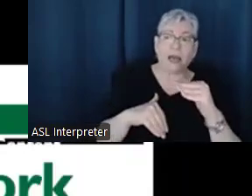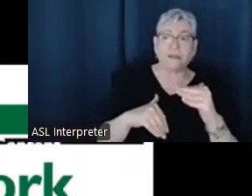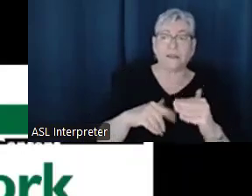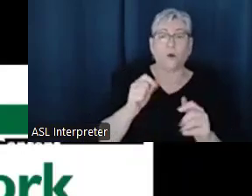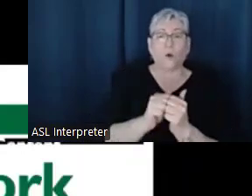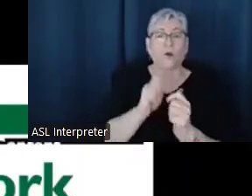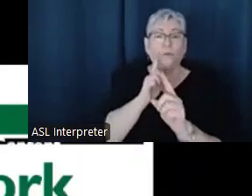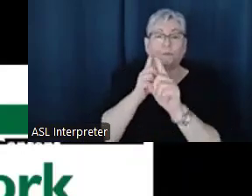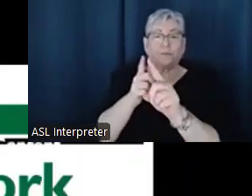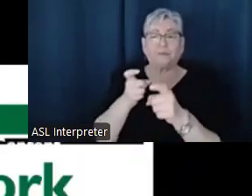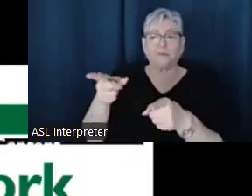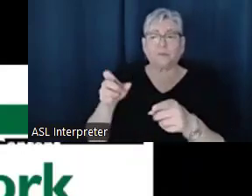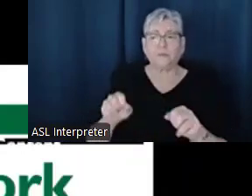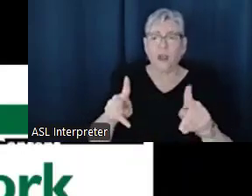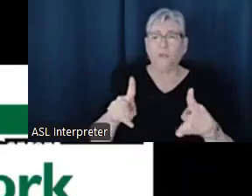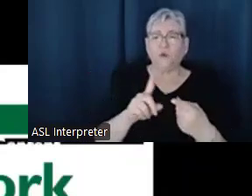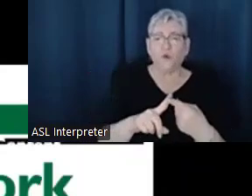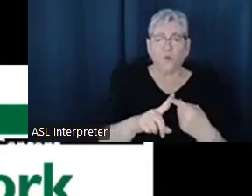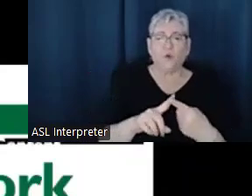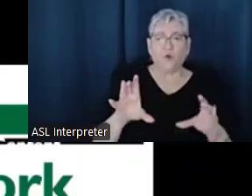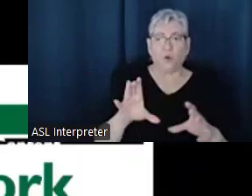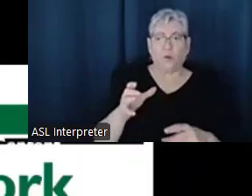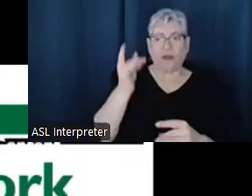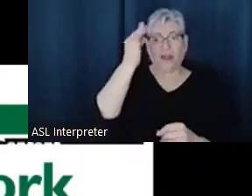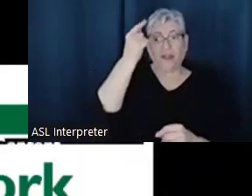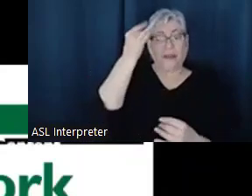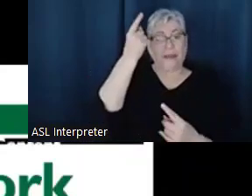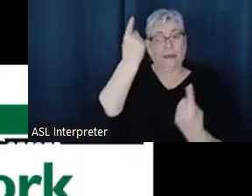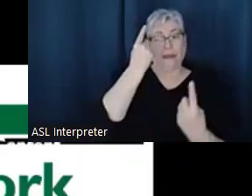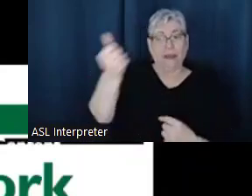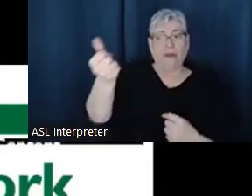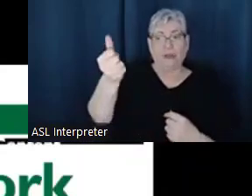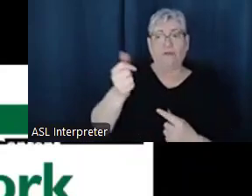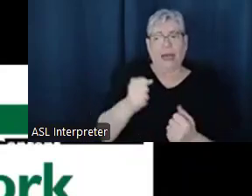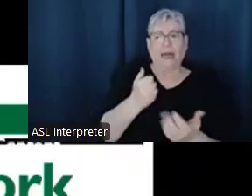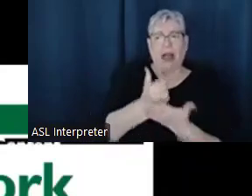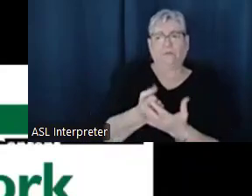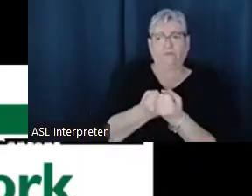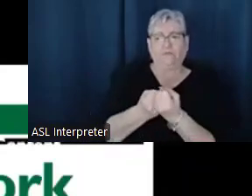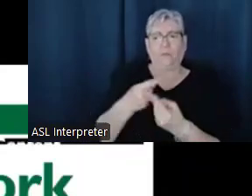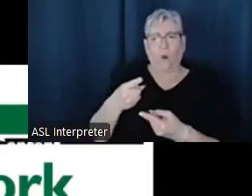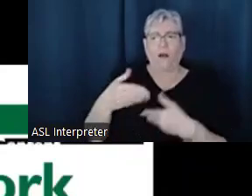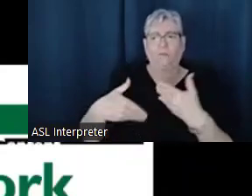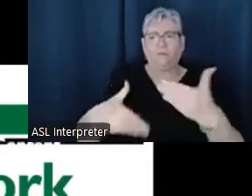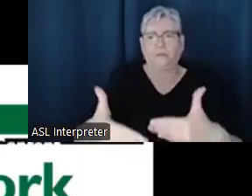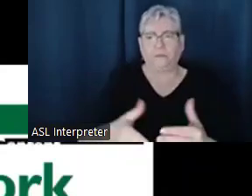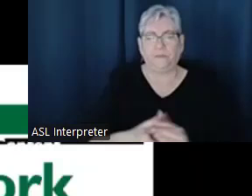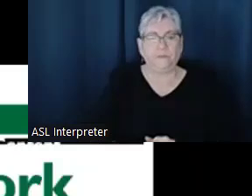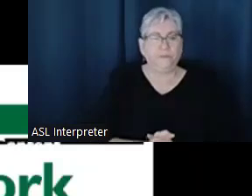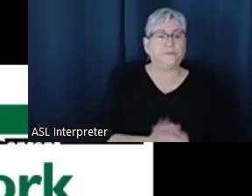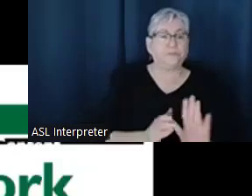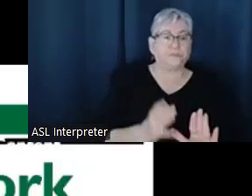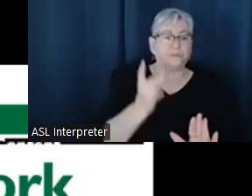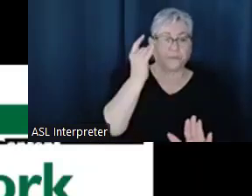the opportunities to do that thinking themselves too and help them along the way. So again, be thinking about who